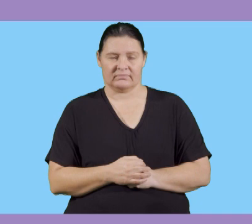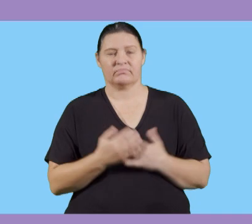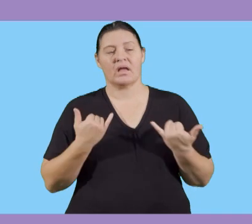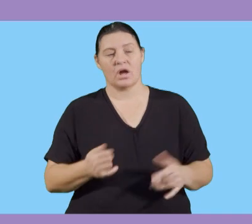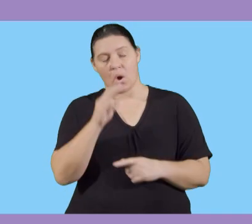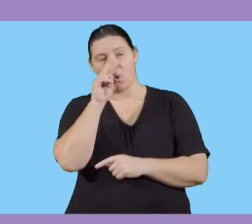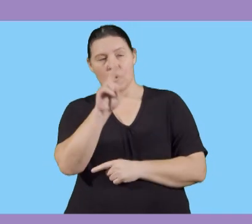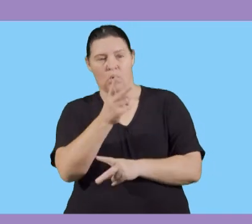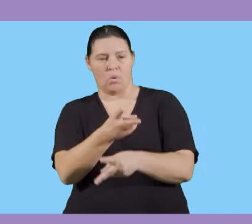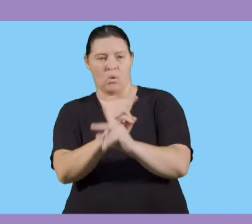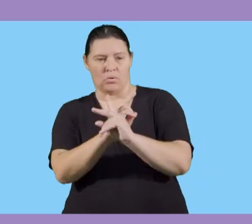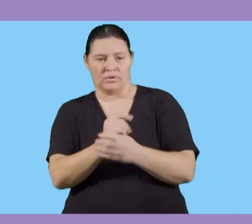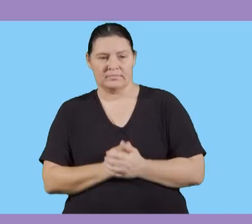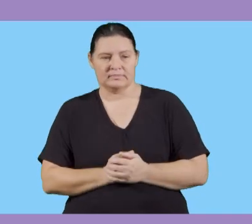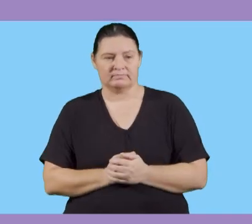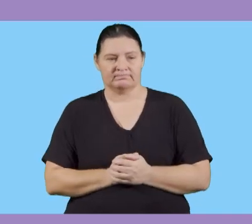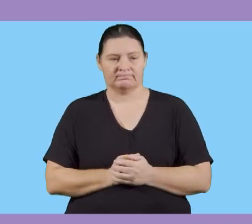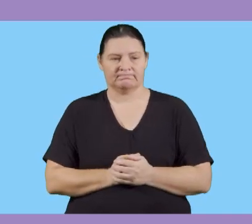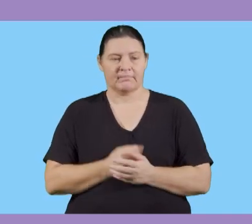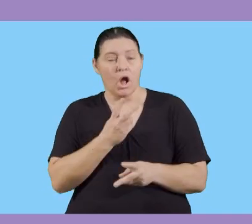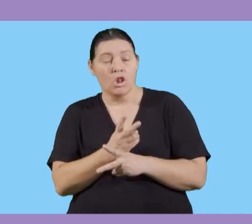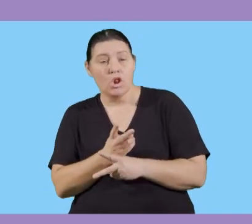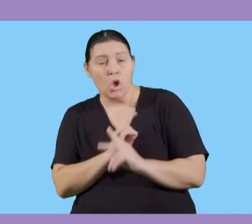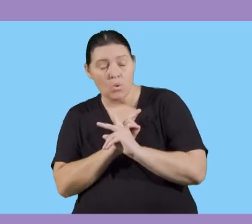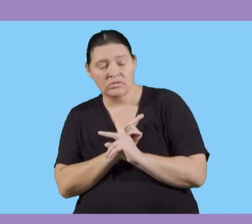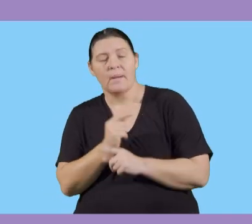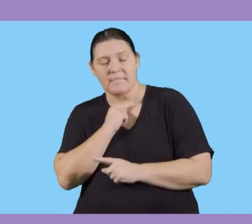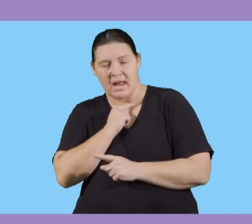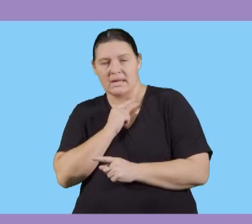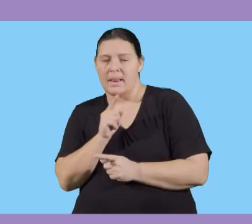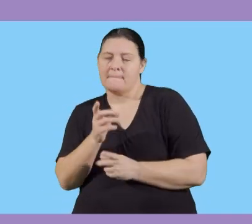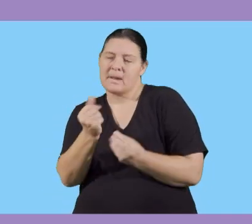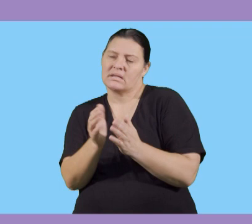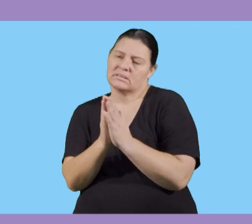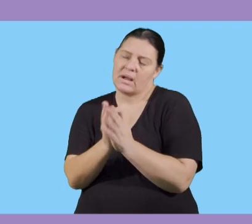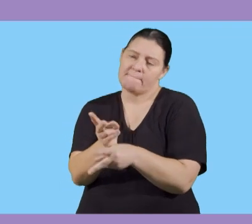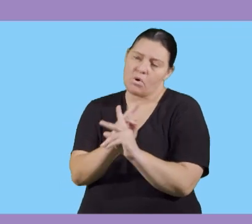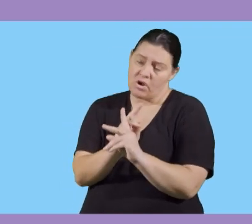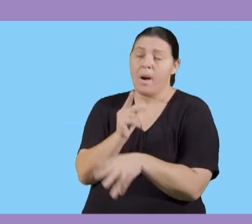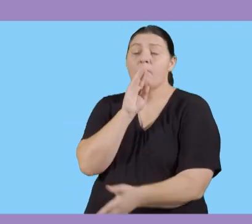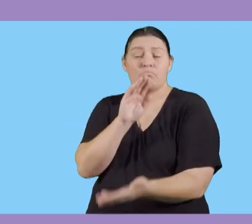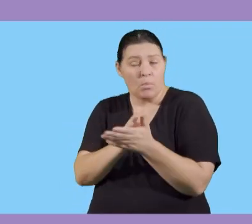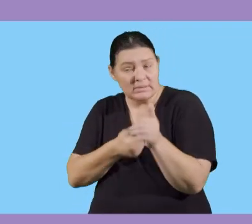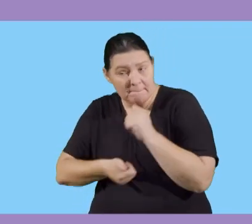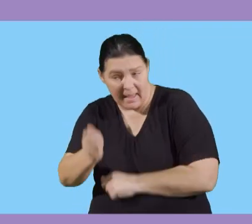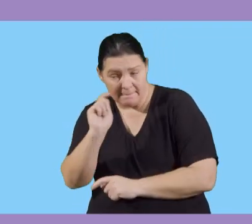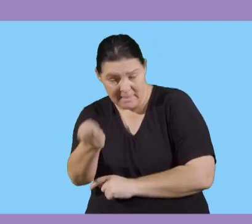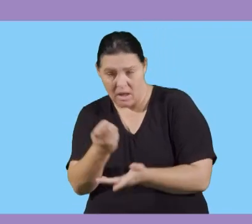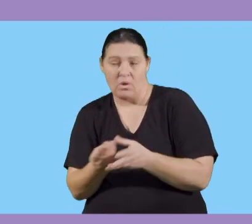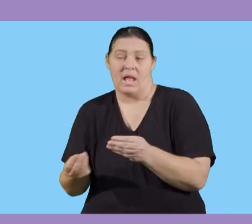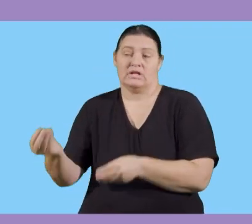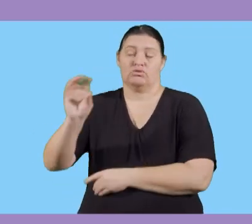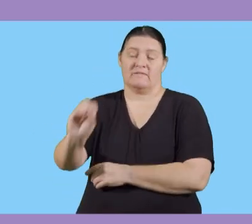Let's look at a loan. Okay, so a loan is money borrowed with the promise of paying it back with interest.